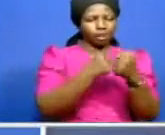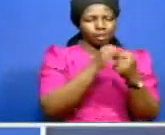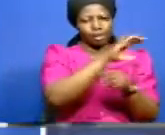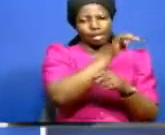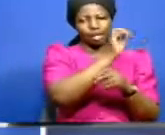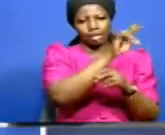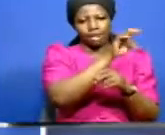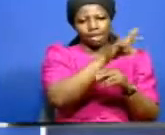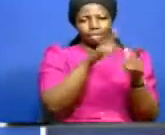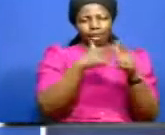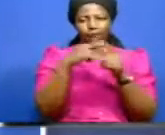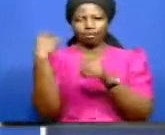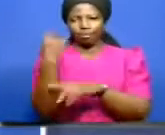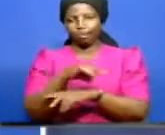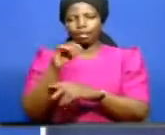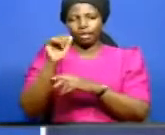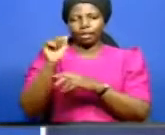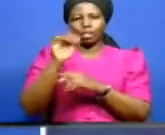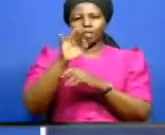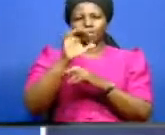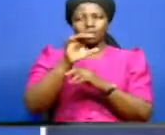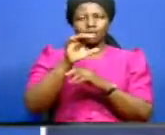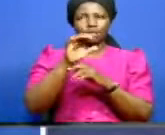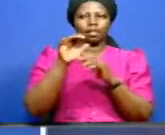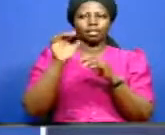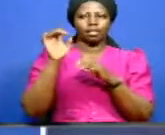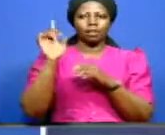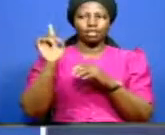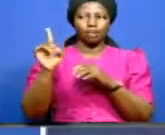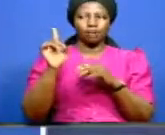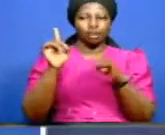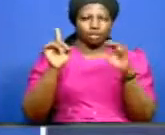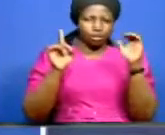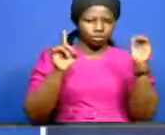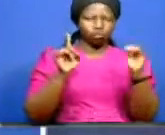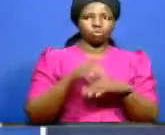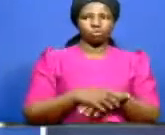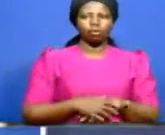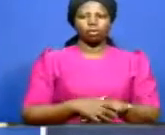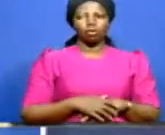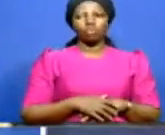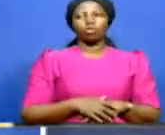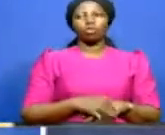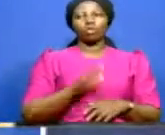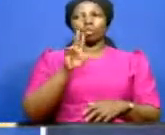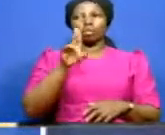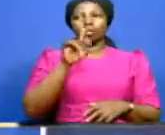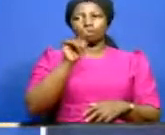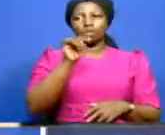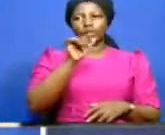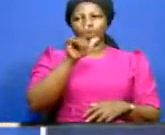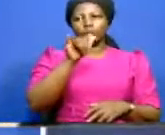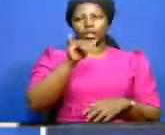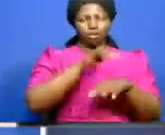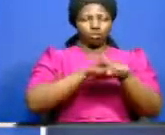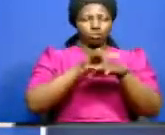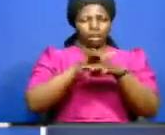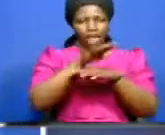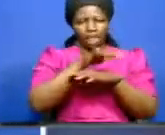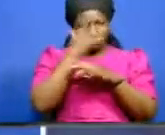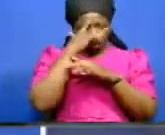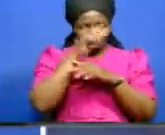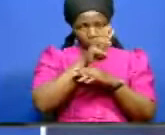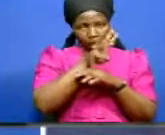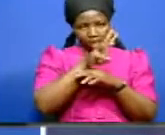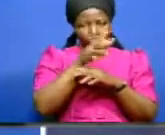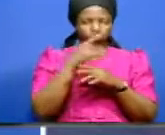before seeing AFC Leopards off by a solitary goal at the same venue. Utalii proved to be a good hunting ground for Wazito as they came from a goal down